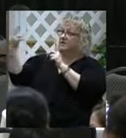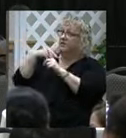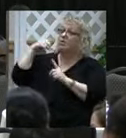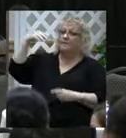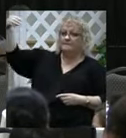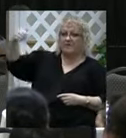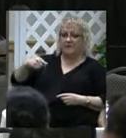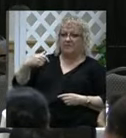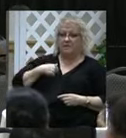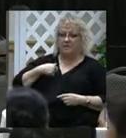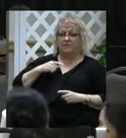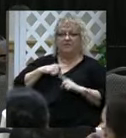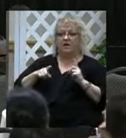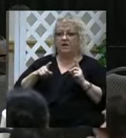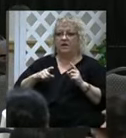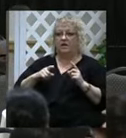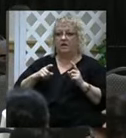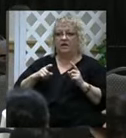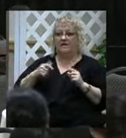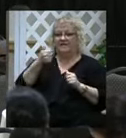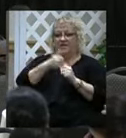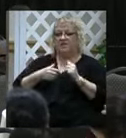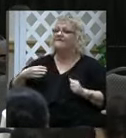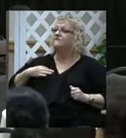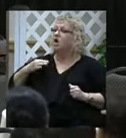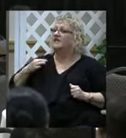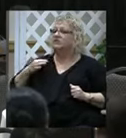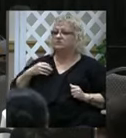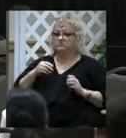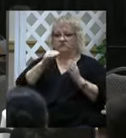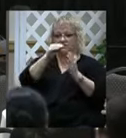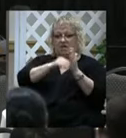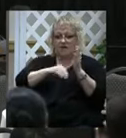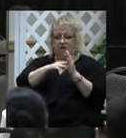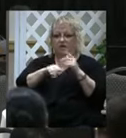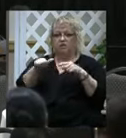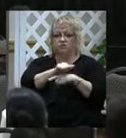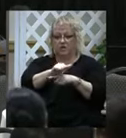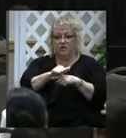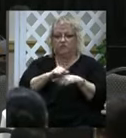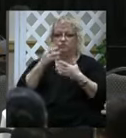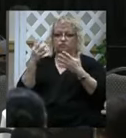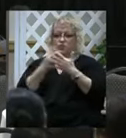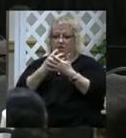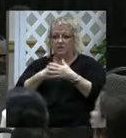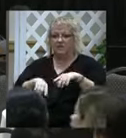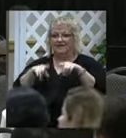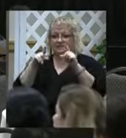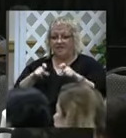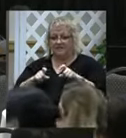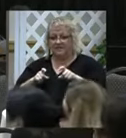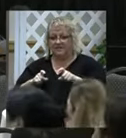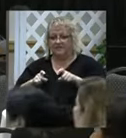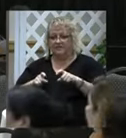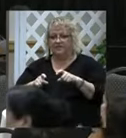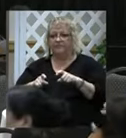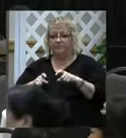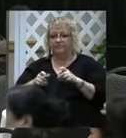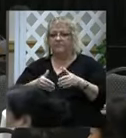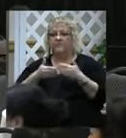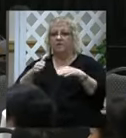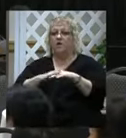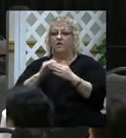for that. But it's voluntary to sign up. They do training, they do screening, they do testing, and then they